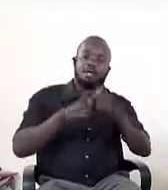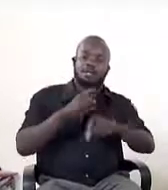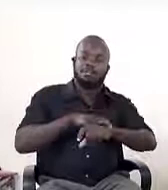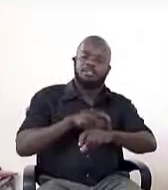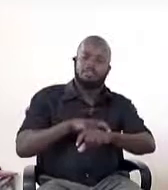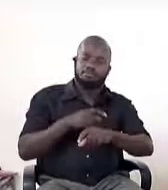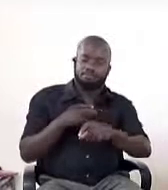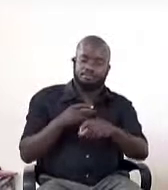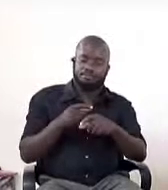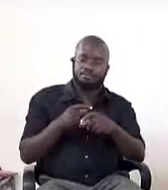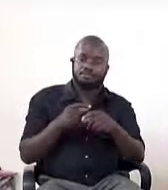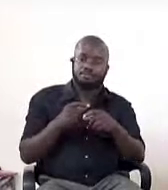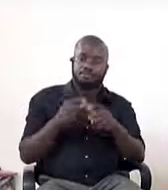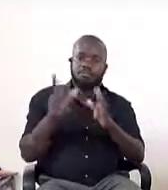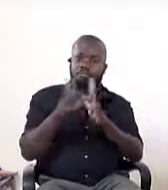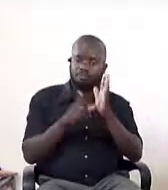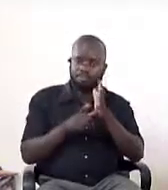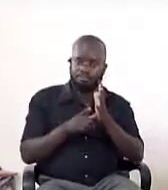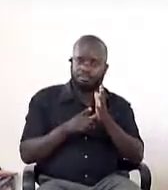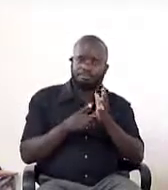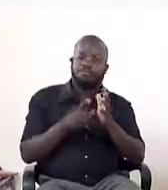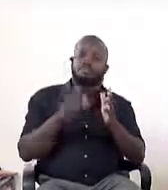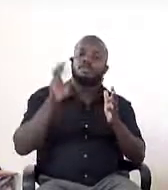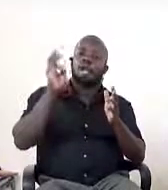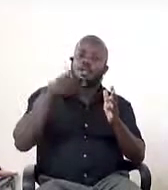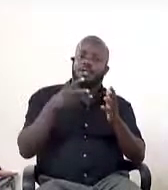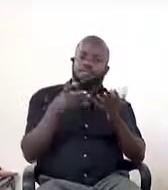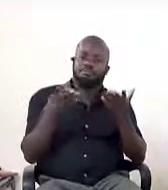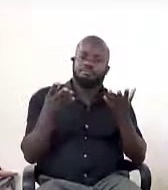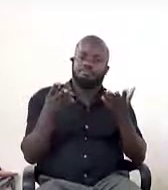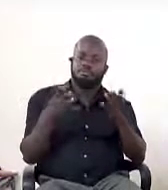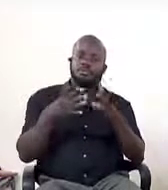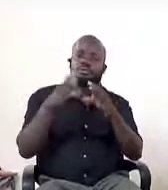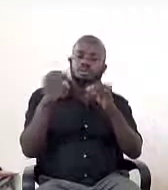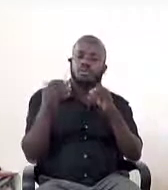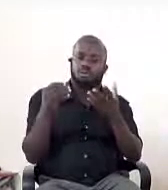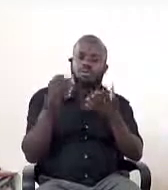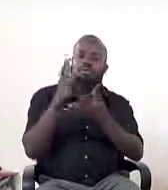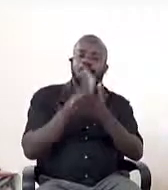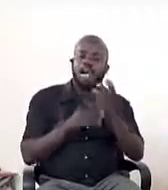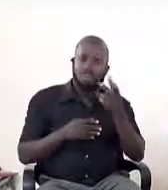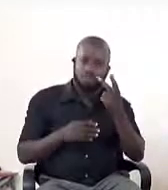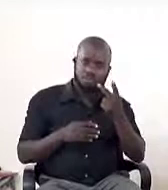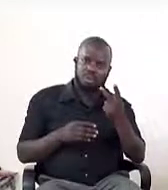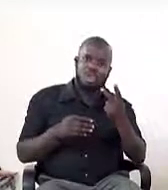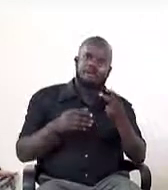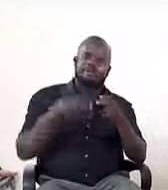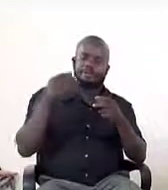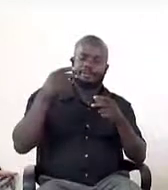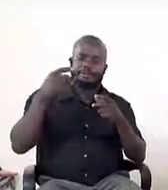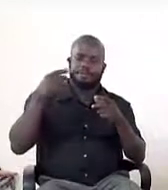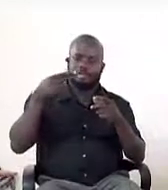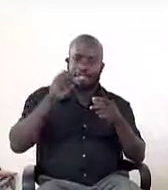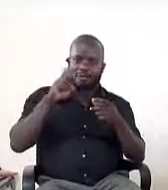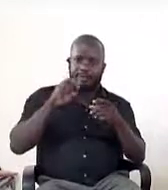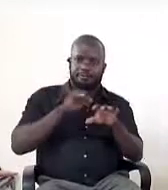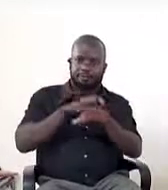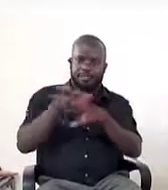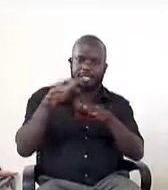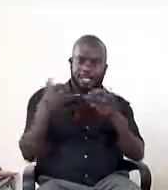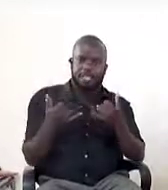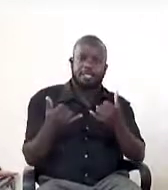about throughout this lesson. I'm going to go to part 2 of